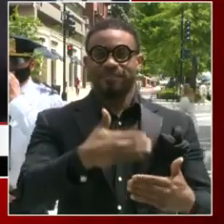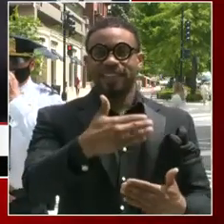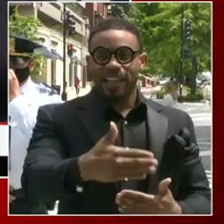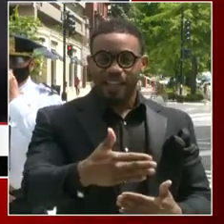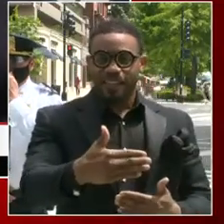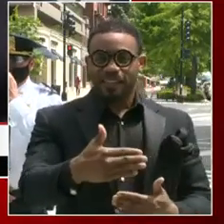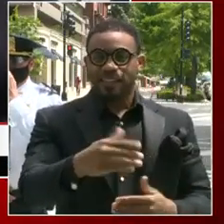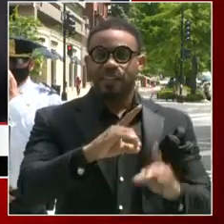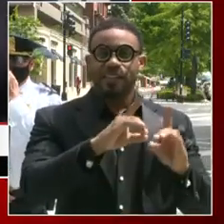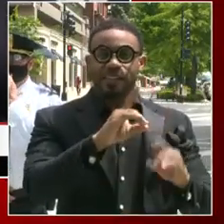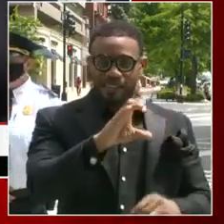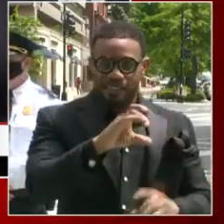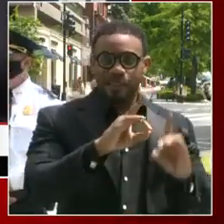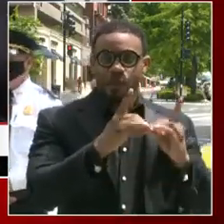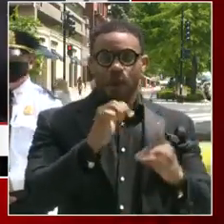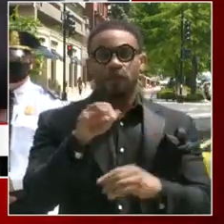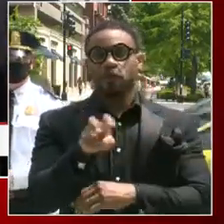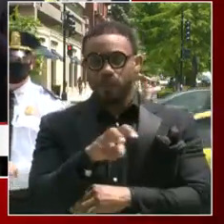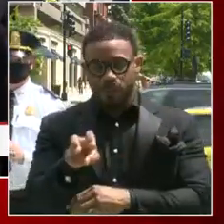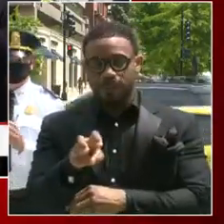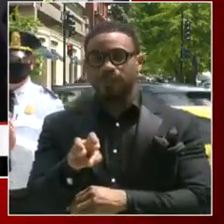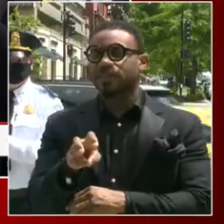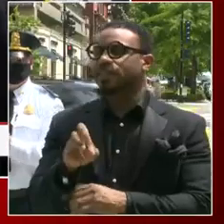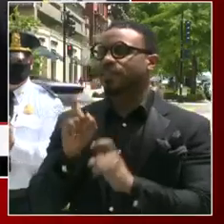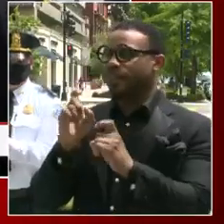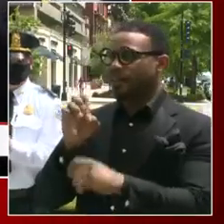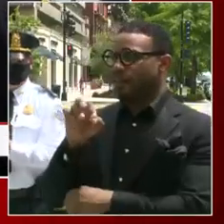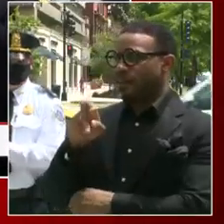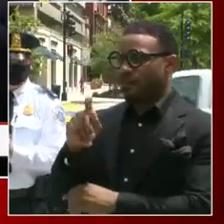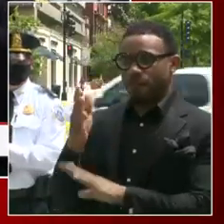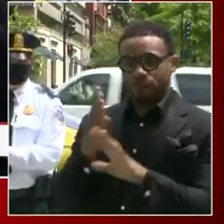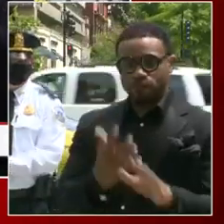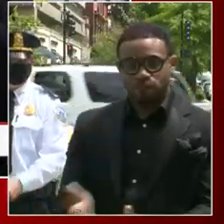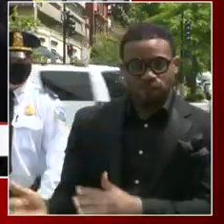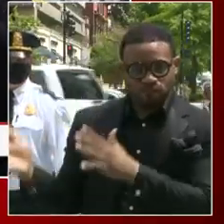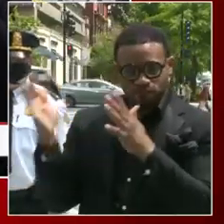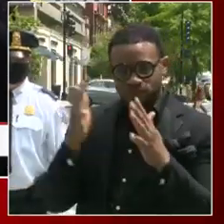next DDOT director. So give Everett a big round of applause.